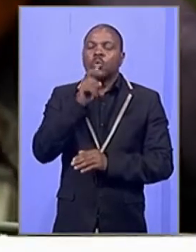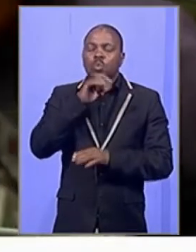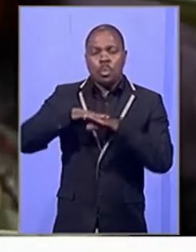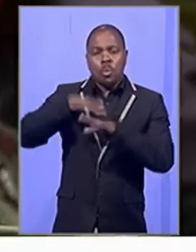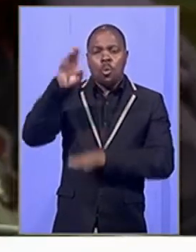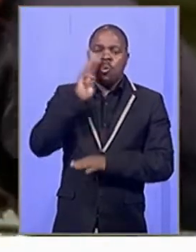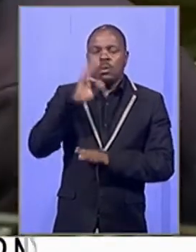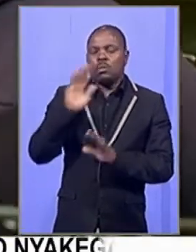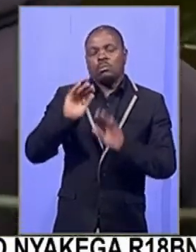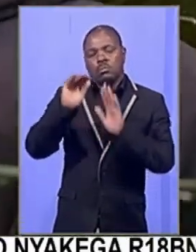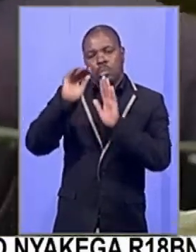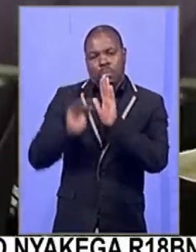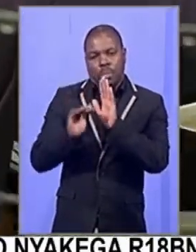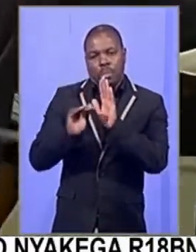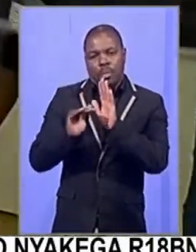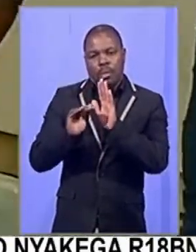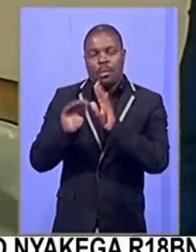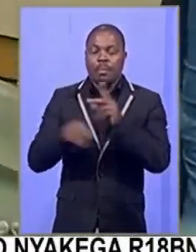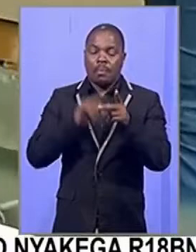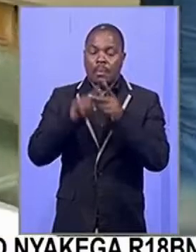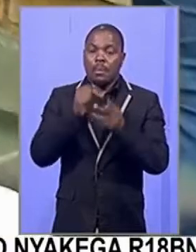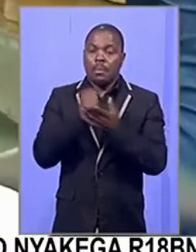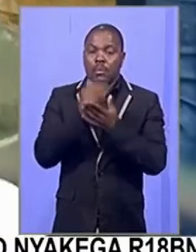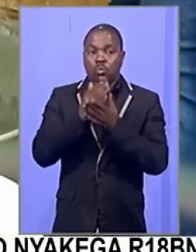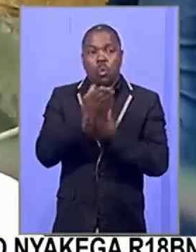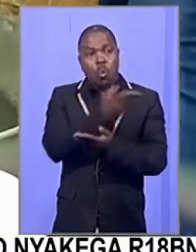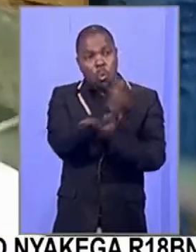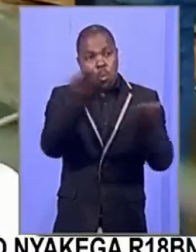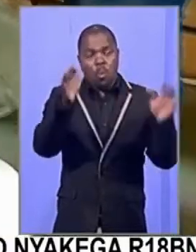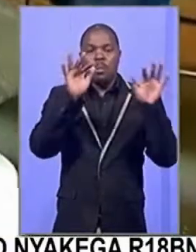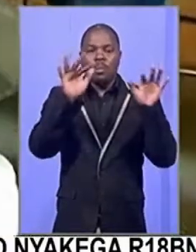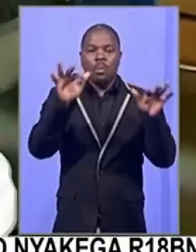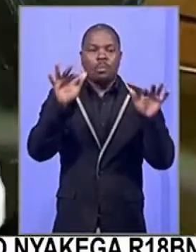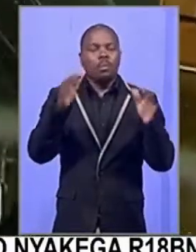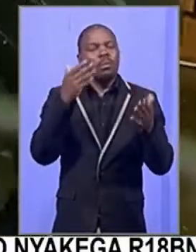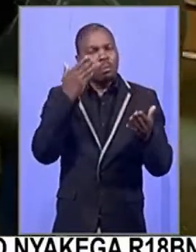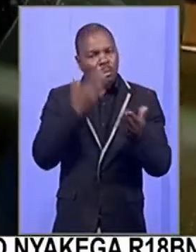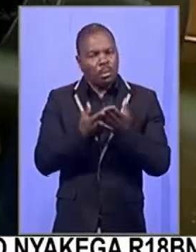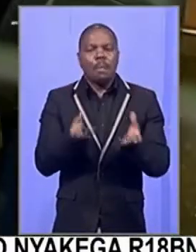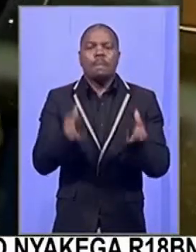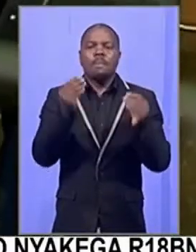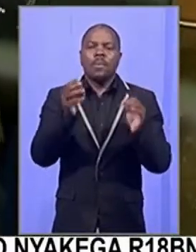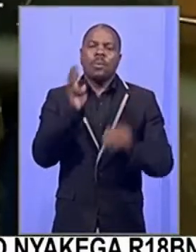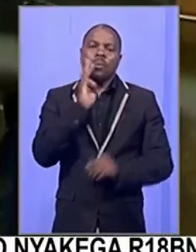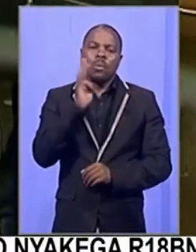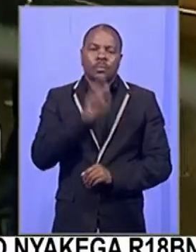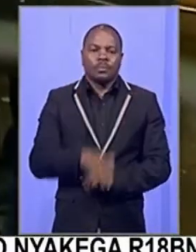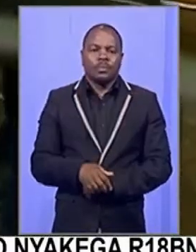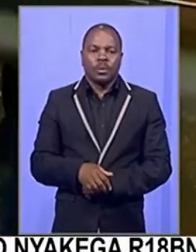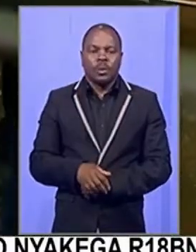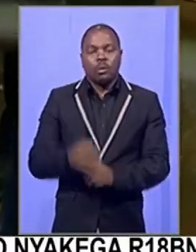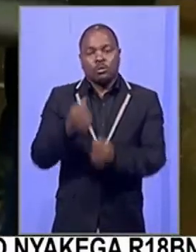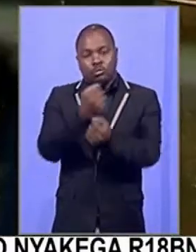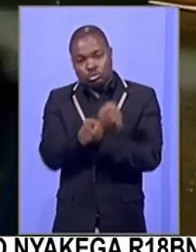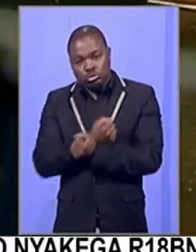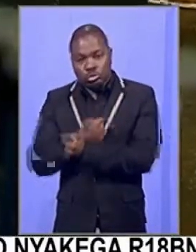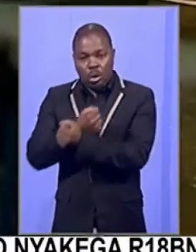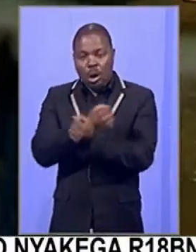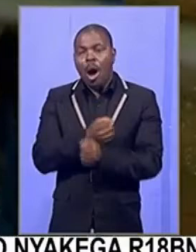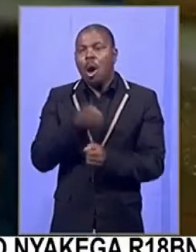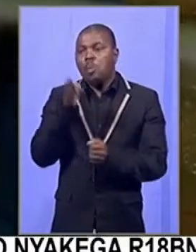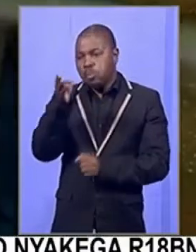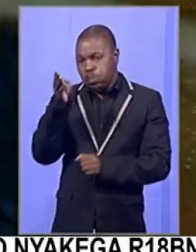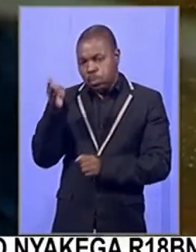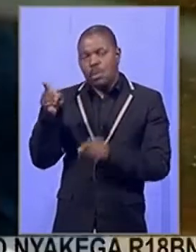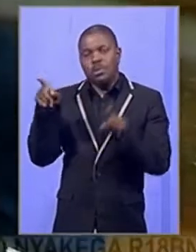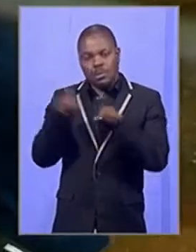šomišago go leka gore mafelelong setšhaba ka kakaretšo se kgone go kry-a metsi. Re na le ditraka tša rena tše e le gore le